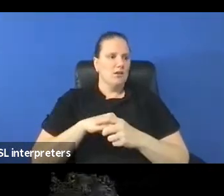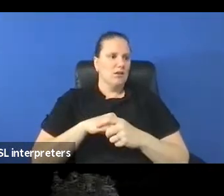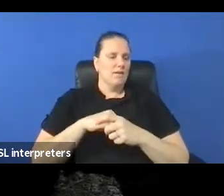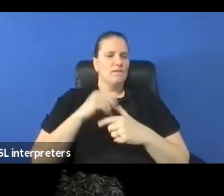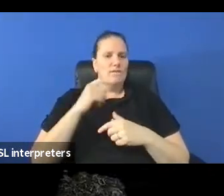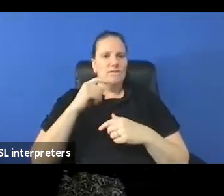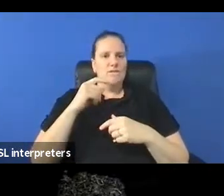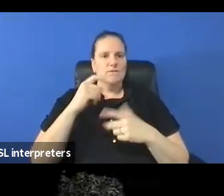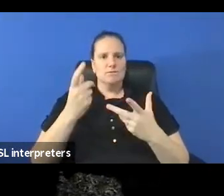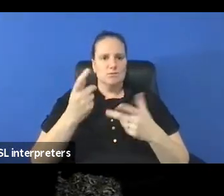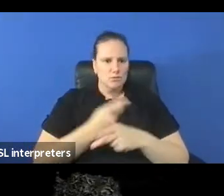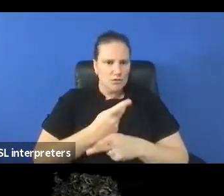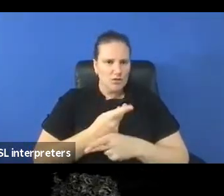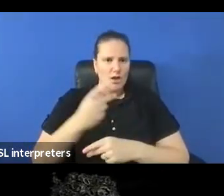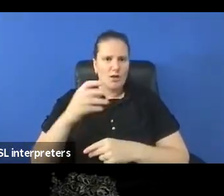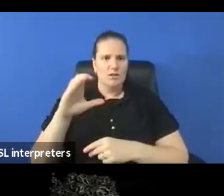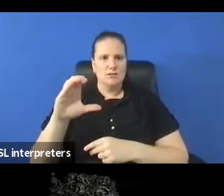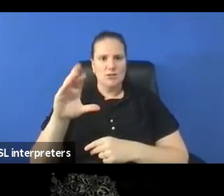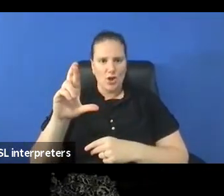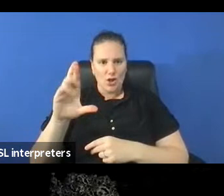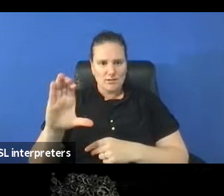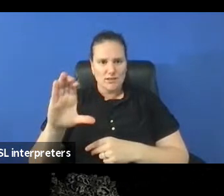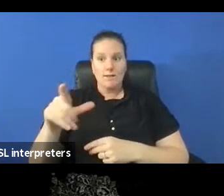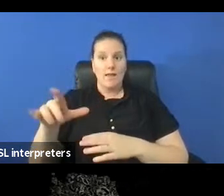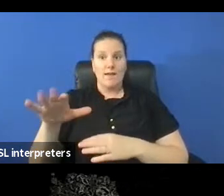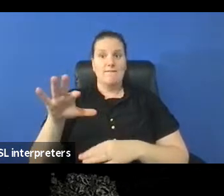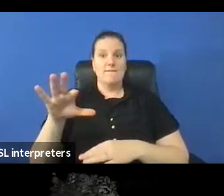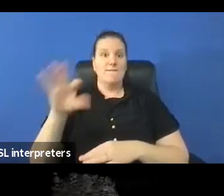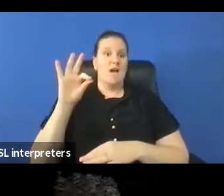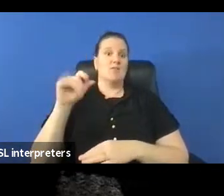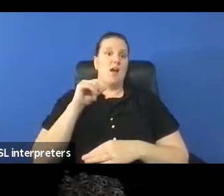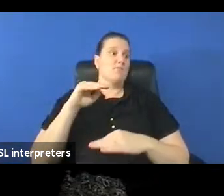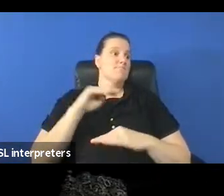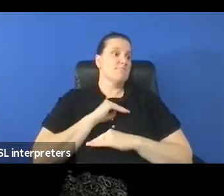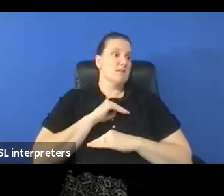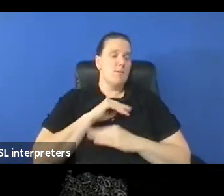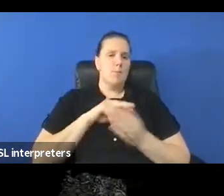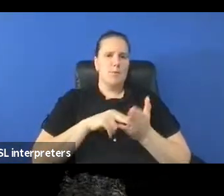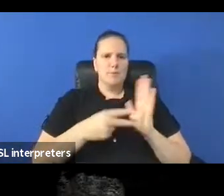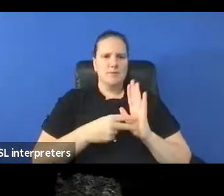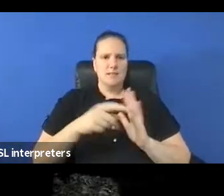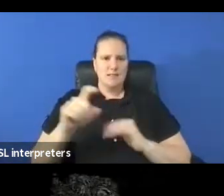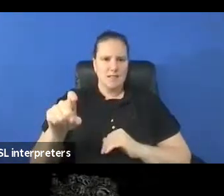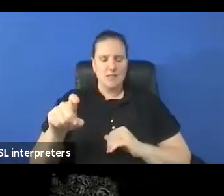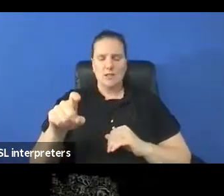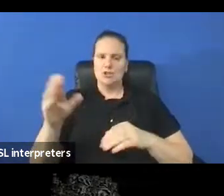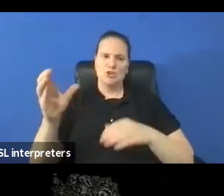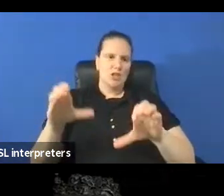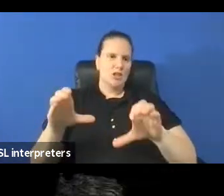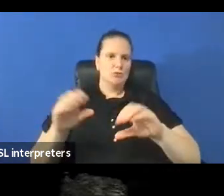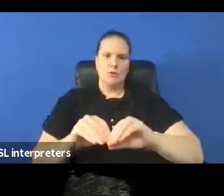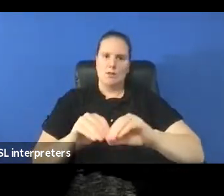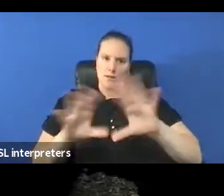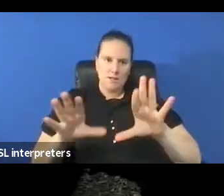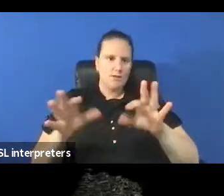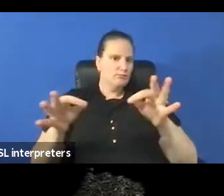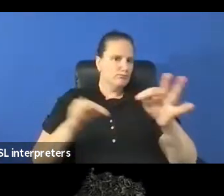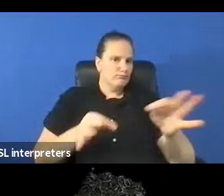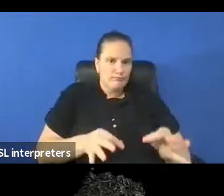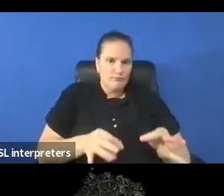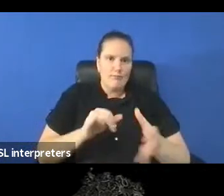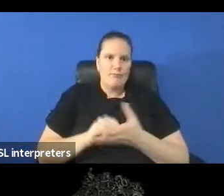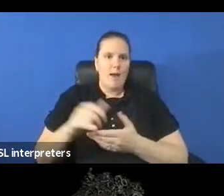CRC and found that they didn't meet purpose and need. So it was a chance to clearly articulate that in a public